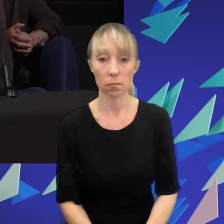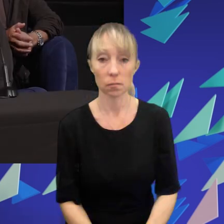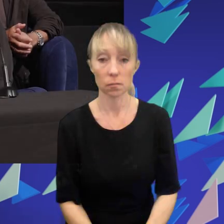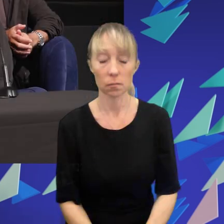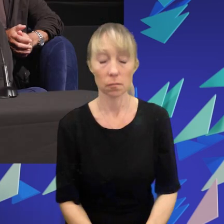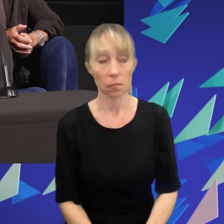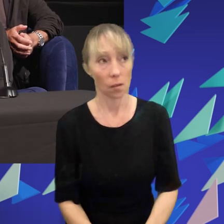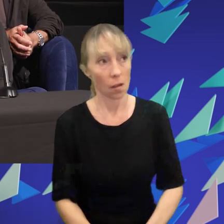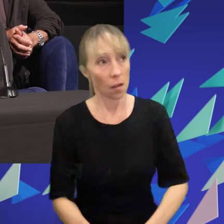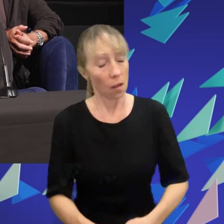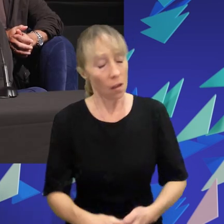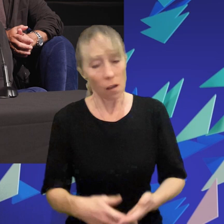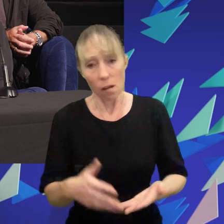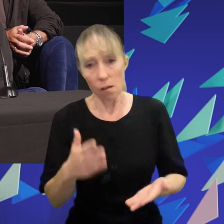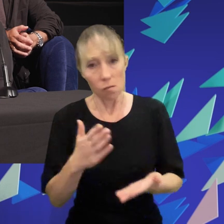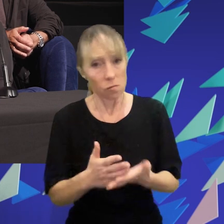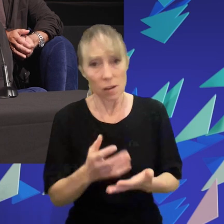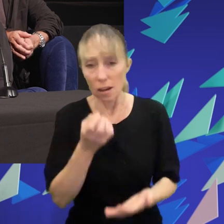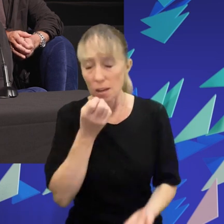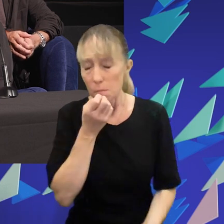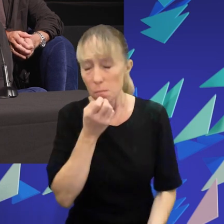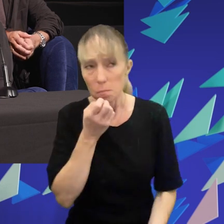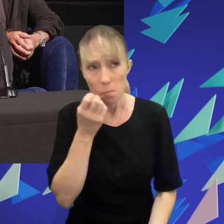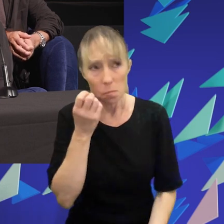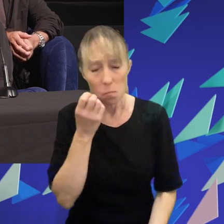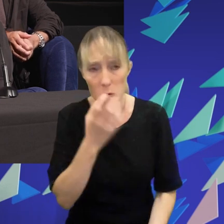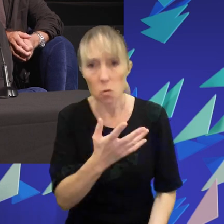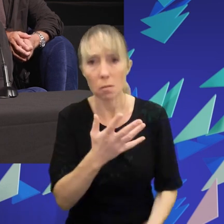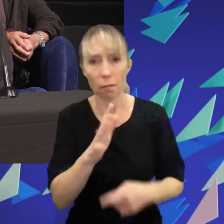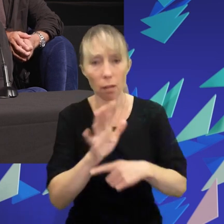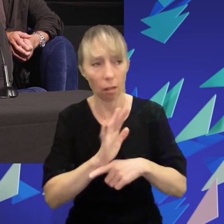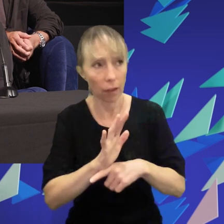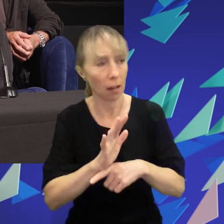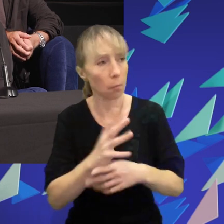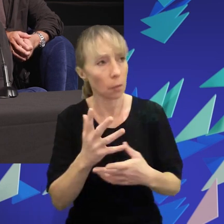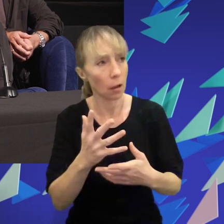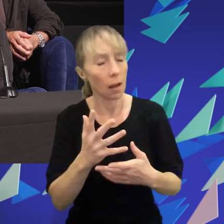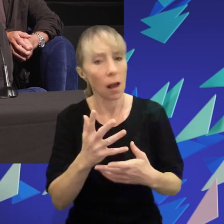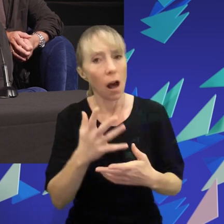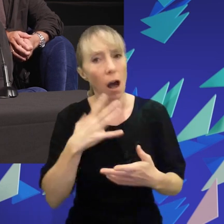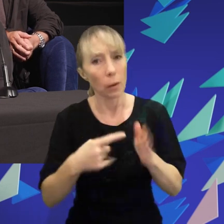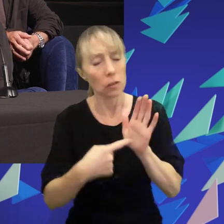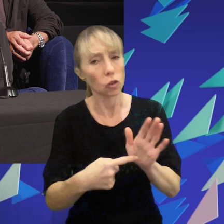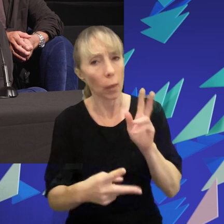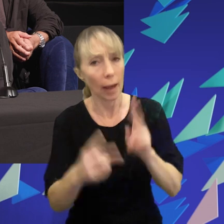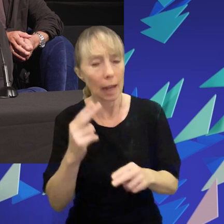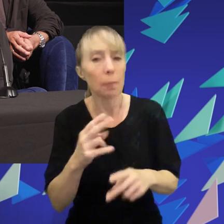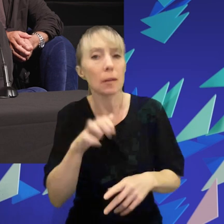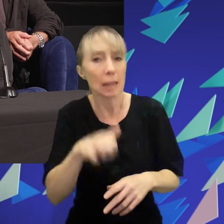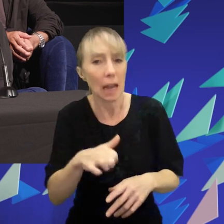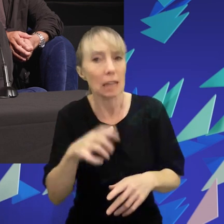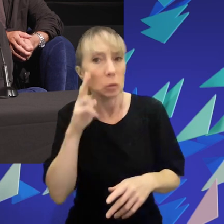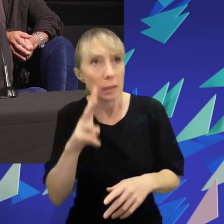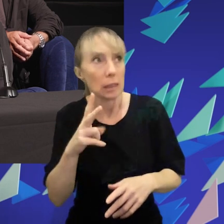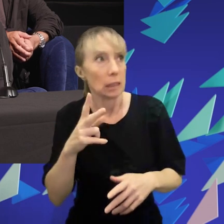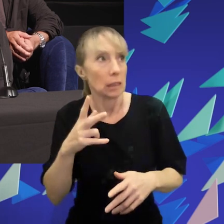It's an extraordinarily beautiful film. And one of the reasons I wanted to show that is, yes, you see the action and the kinetic